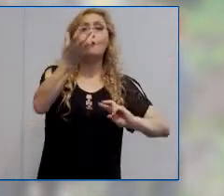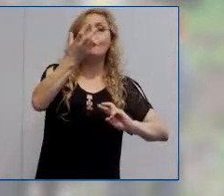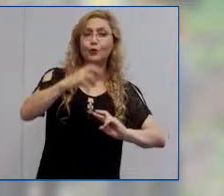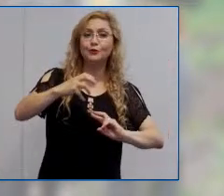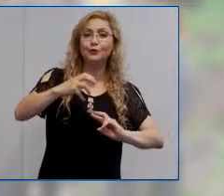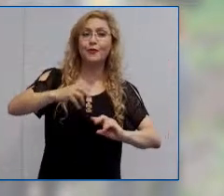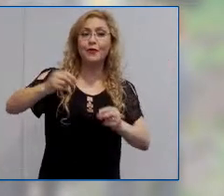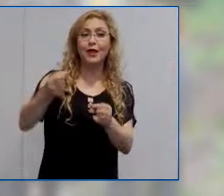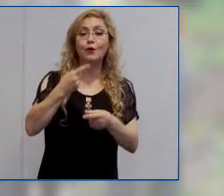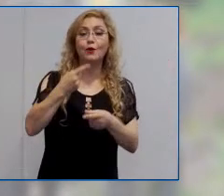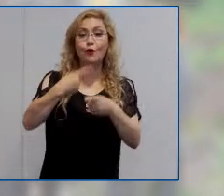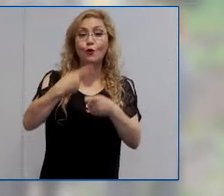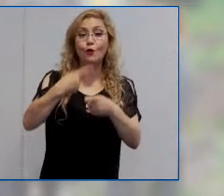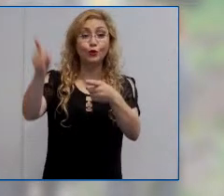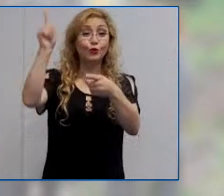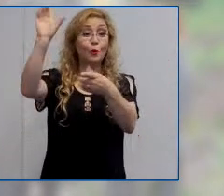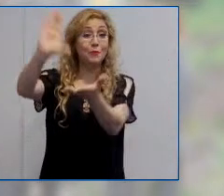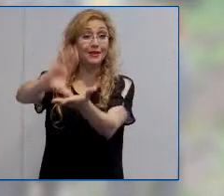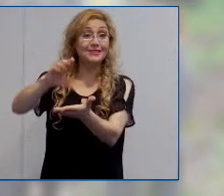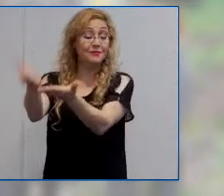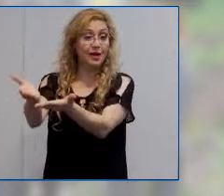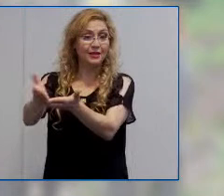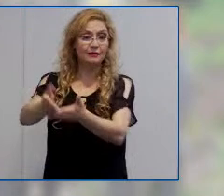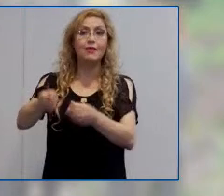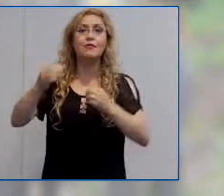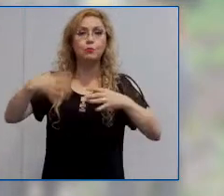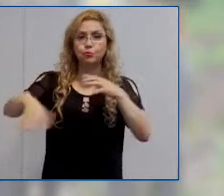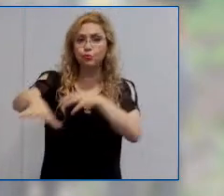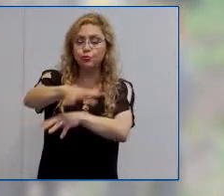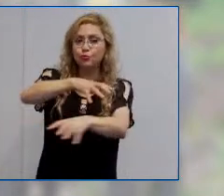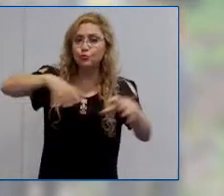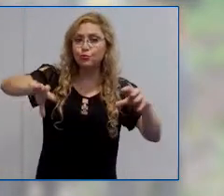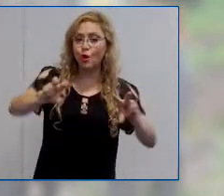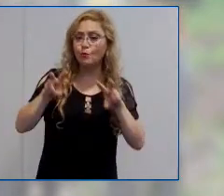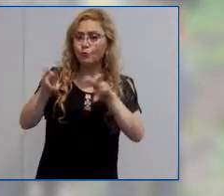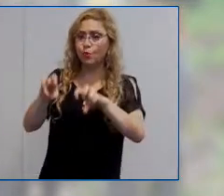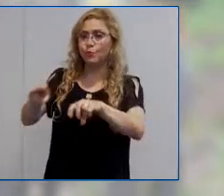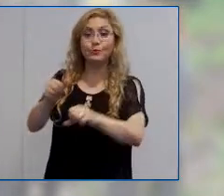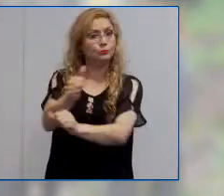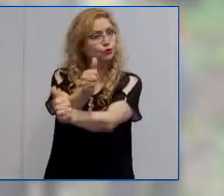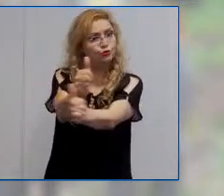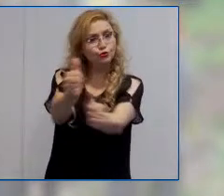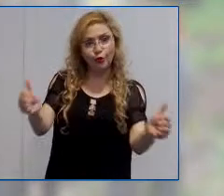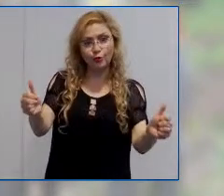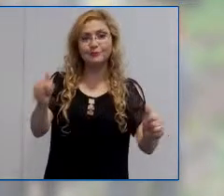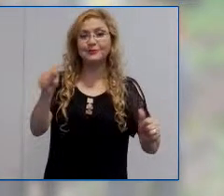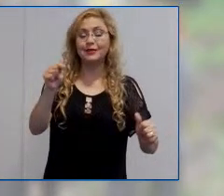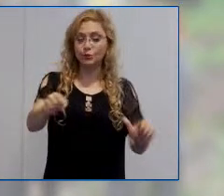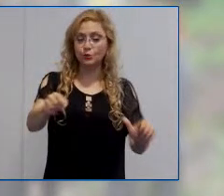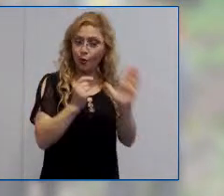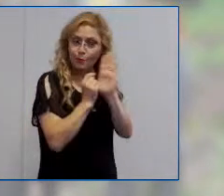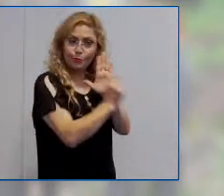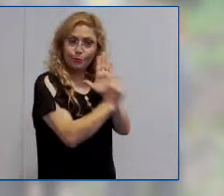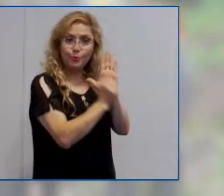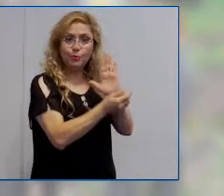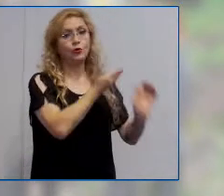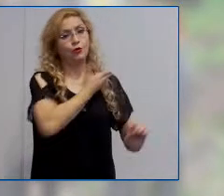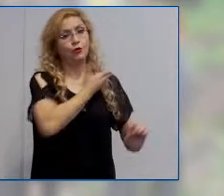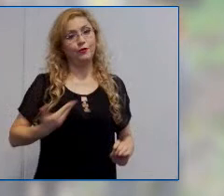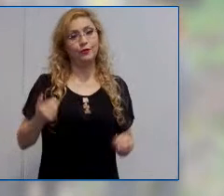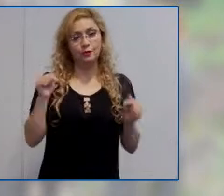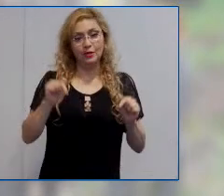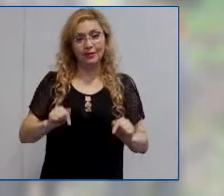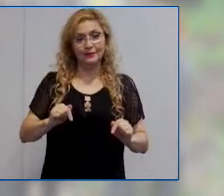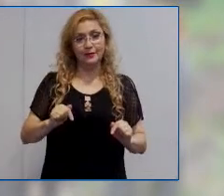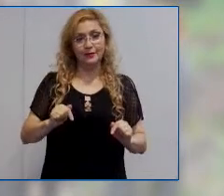Hooray for export fruit, hooray for the dynamic sector, but farming, agriculture is of all stakeholders, and that has